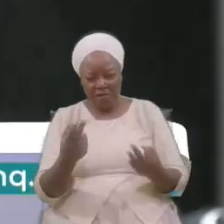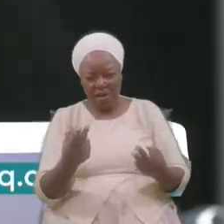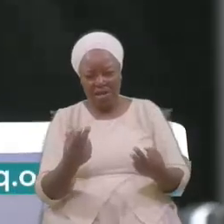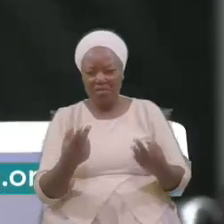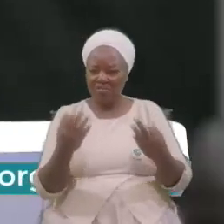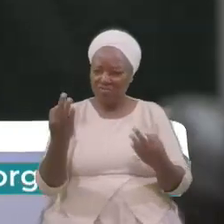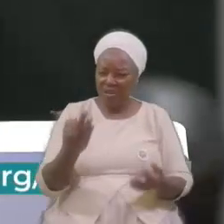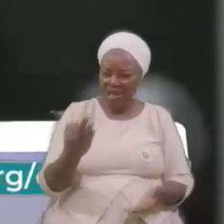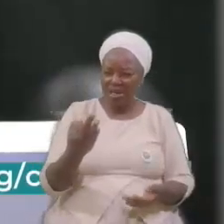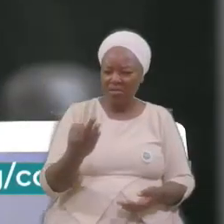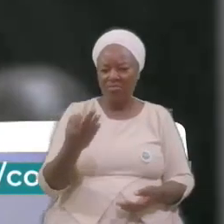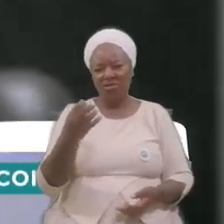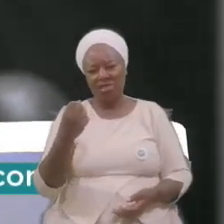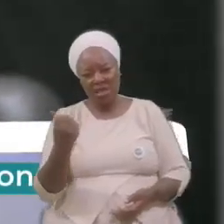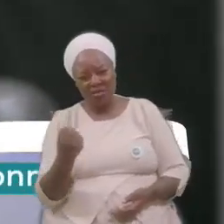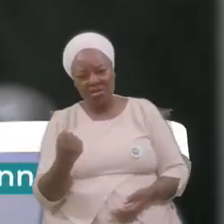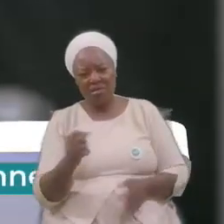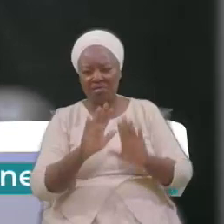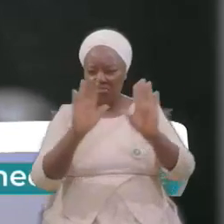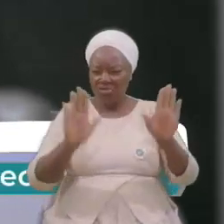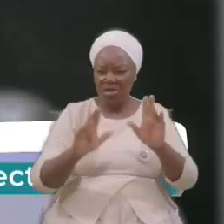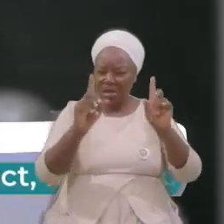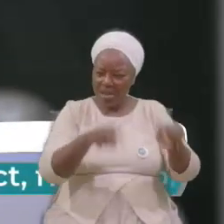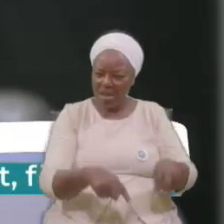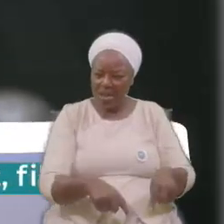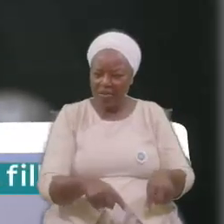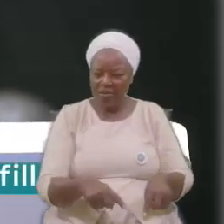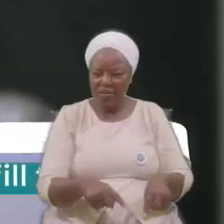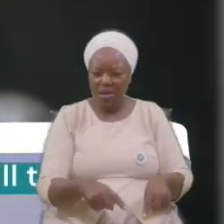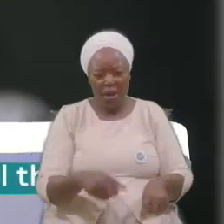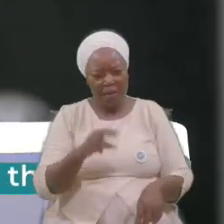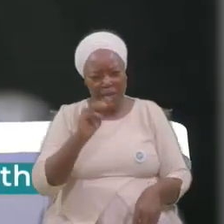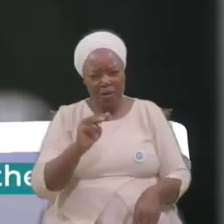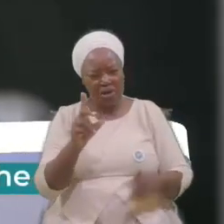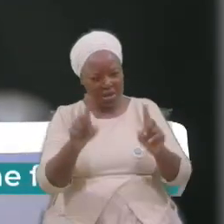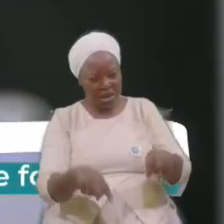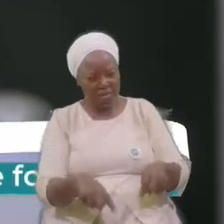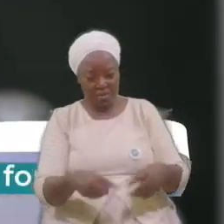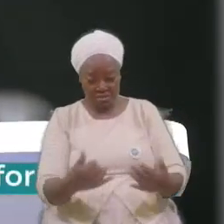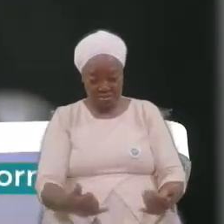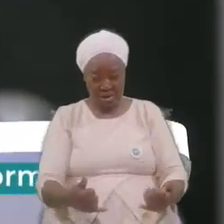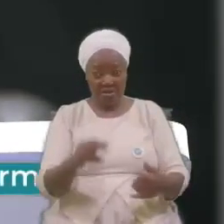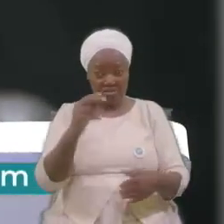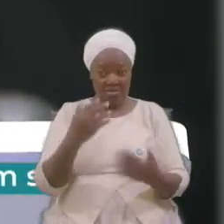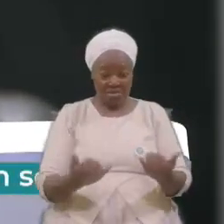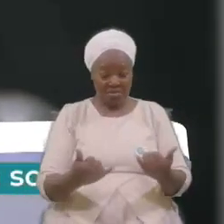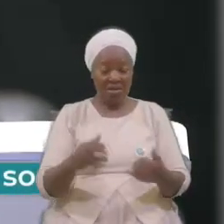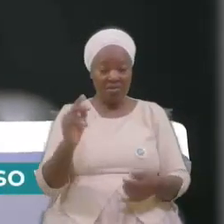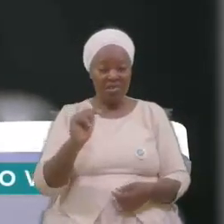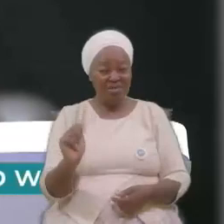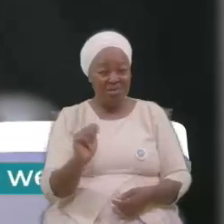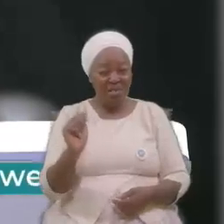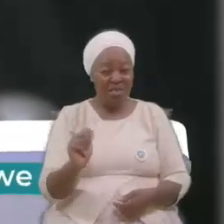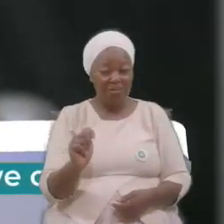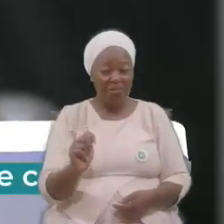this decision tonight to follow the Lord, let's help them. Let's go to the street. Let's go to the large tent. Let's